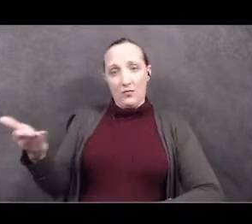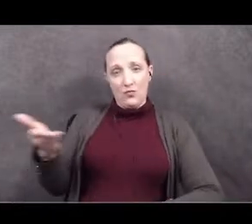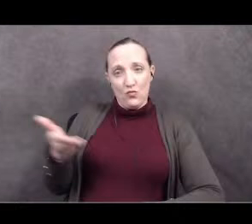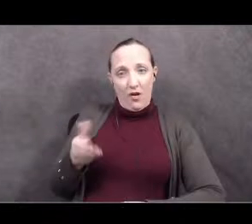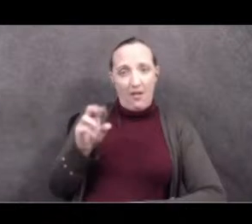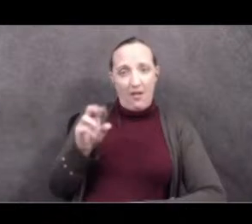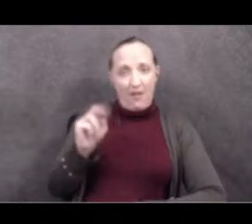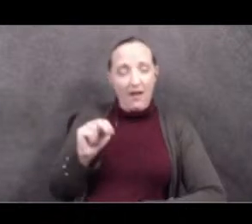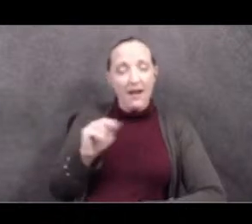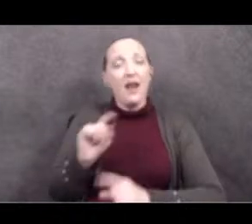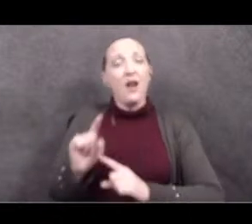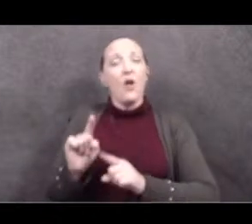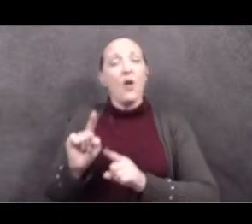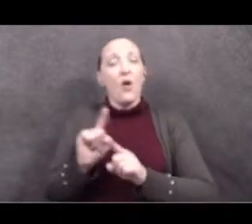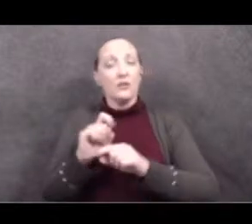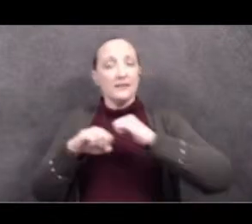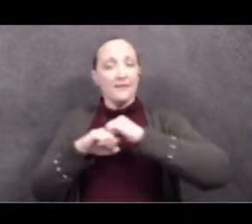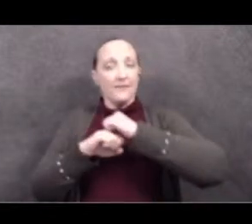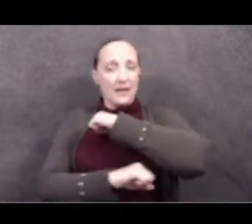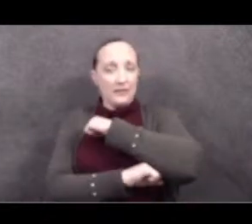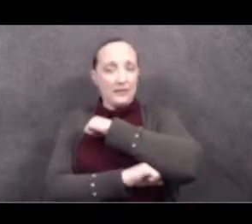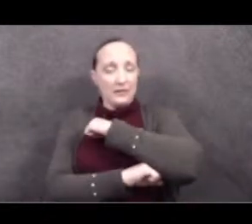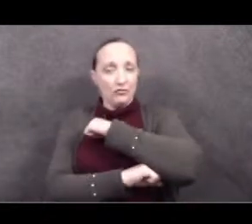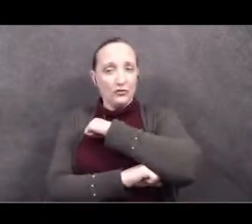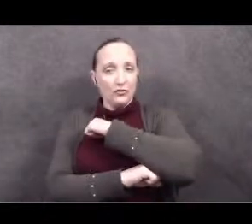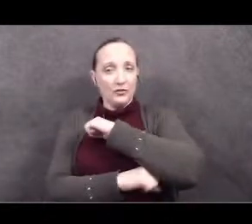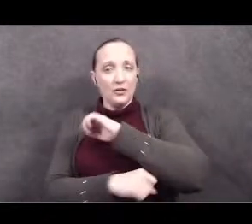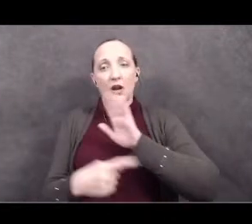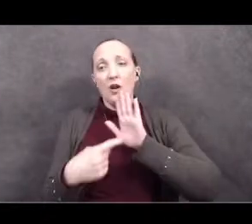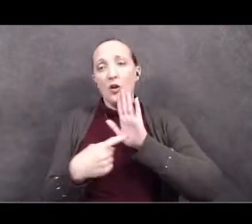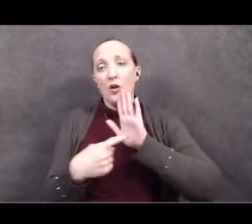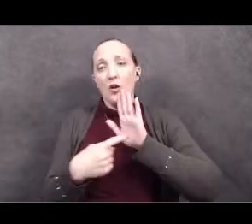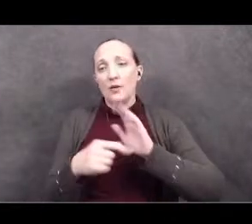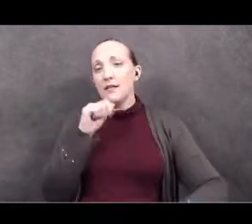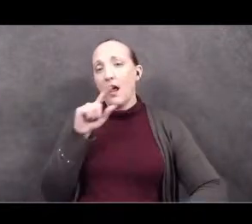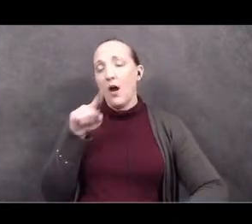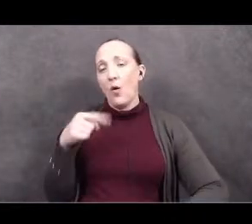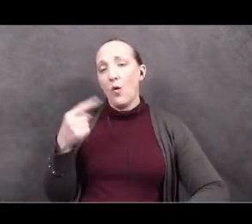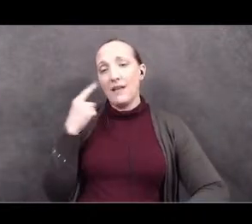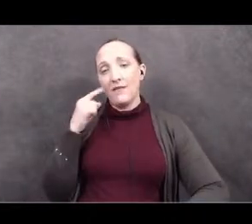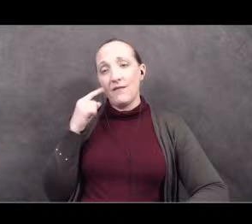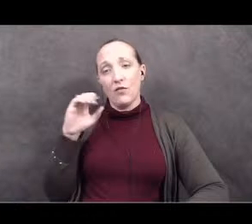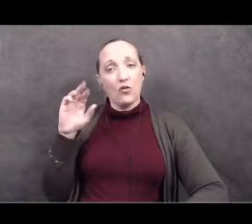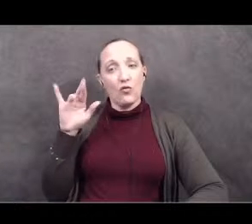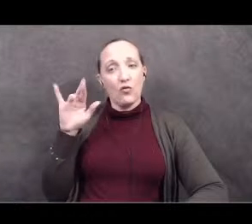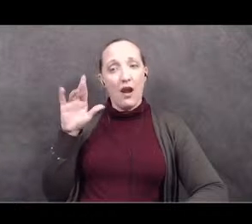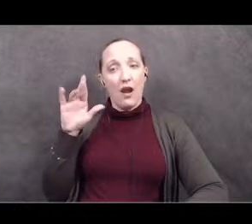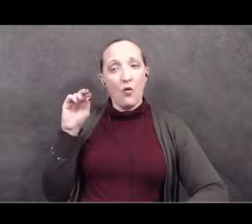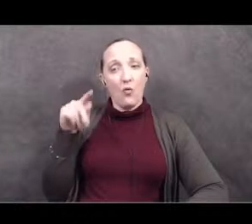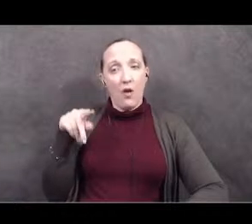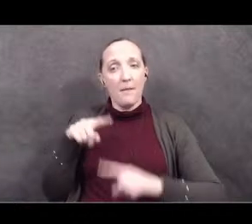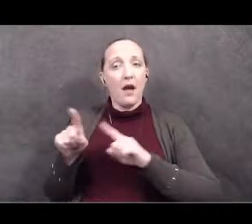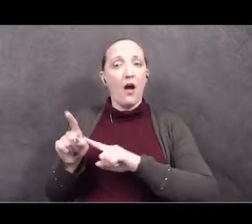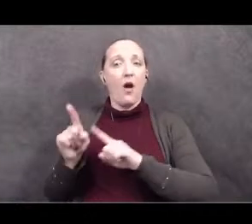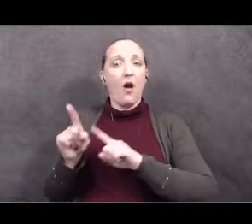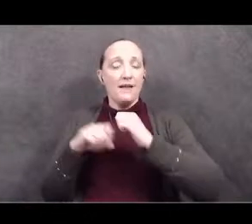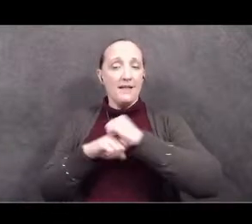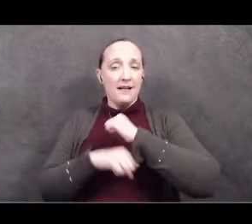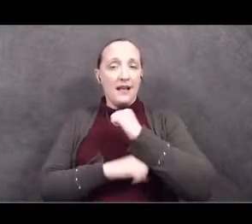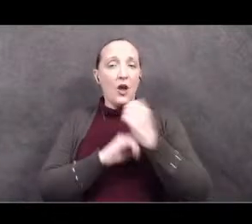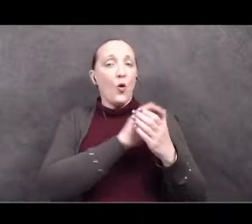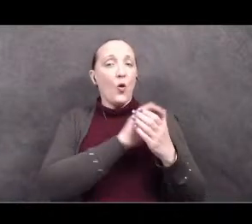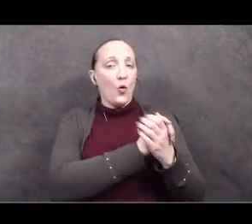to know that we will be represented not only on the board um for krock but also on the foundation board so congratulations for that Mr bar and Mr